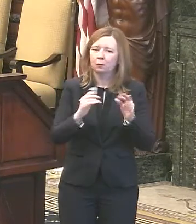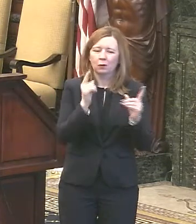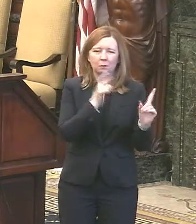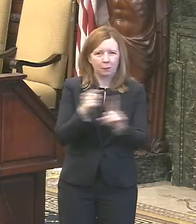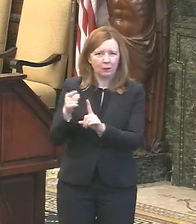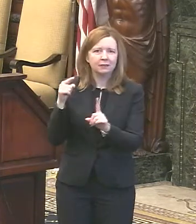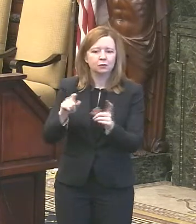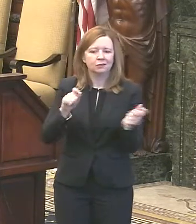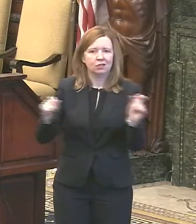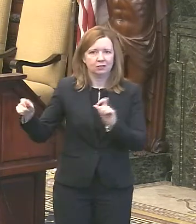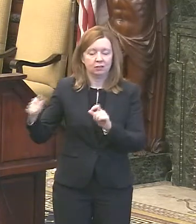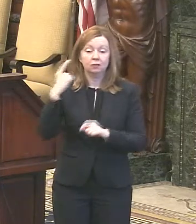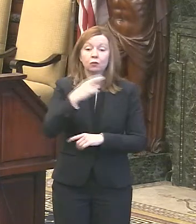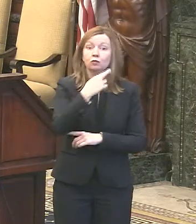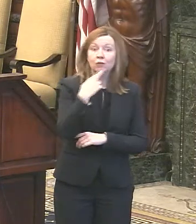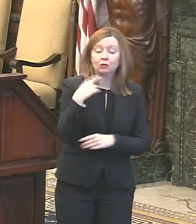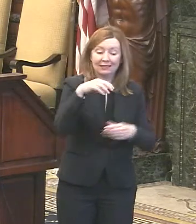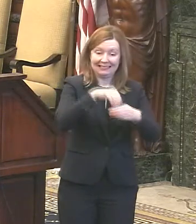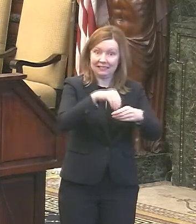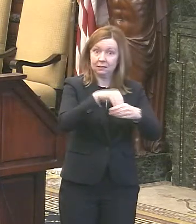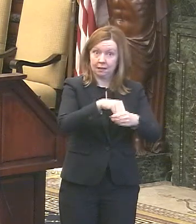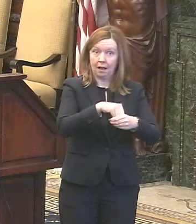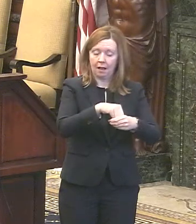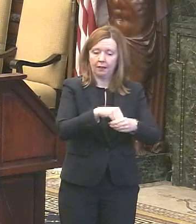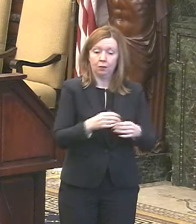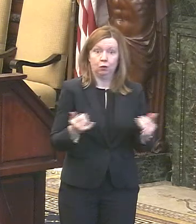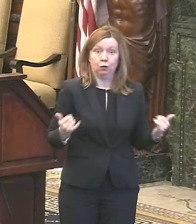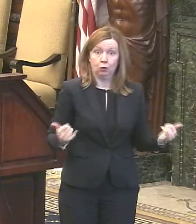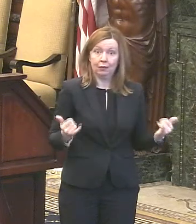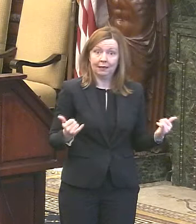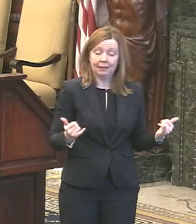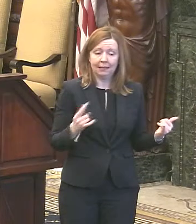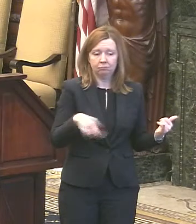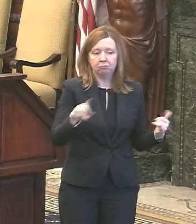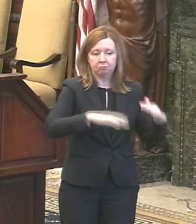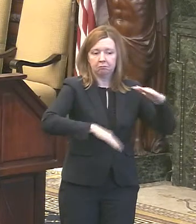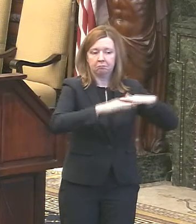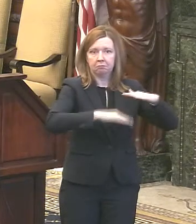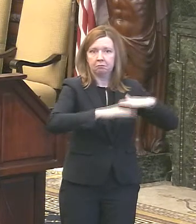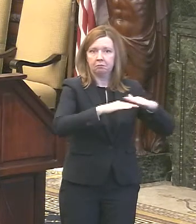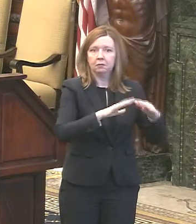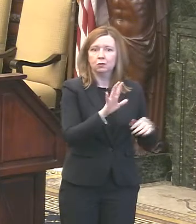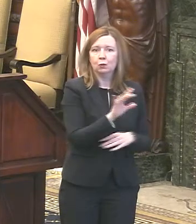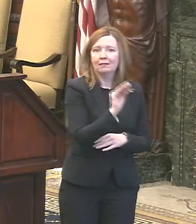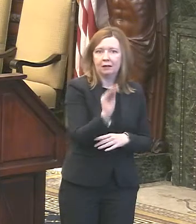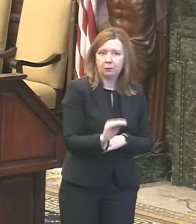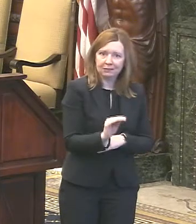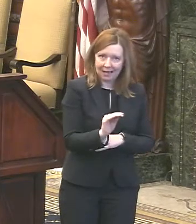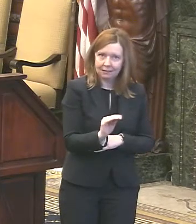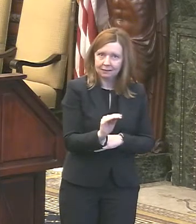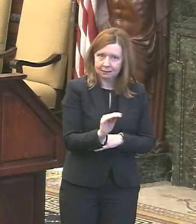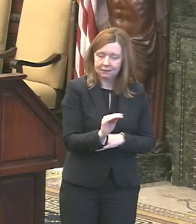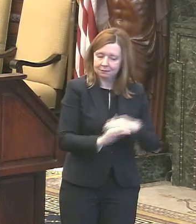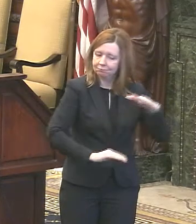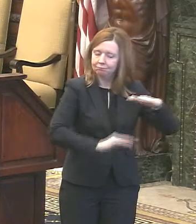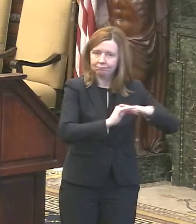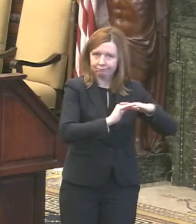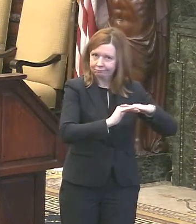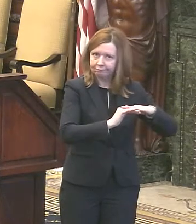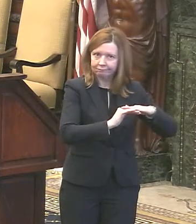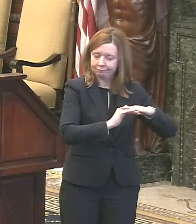restrictions. For restaurants indoors, currently they are capped at no more than 25% maximum